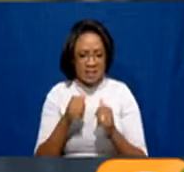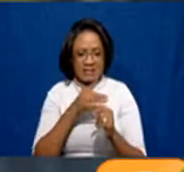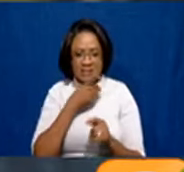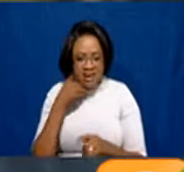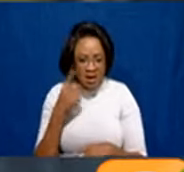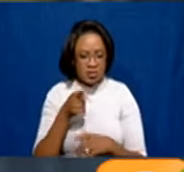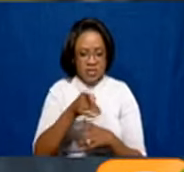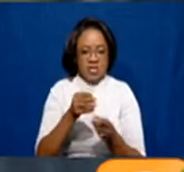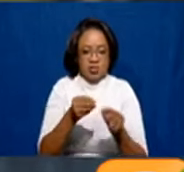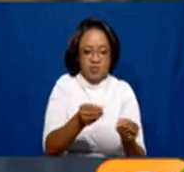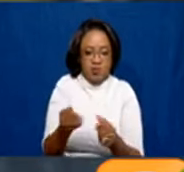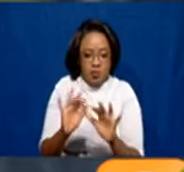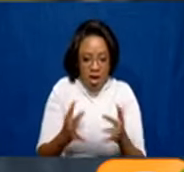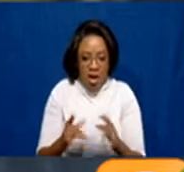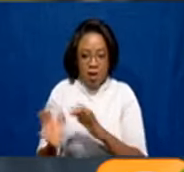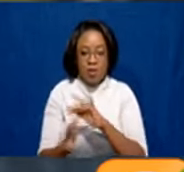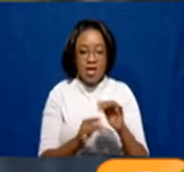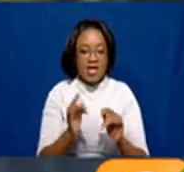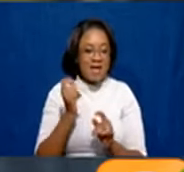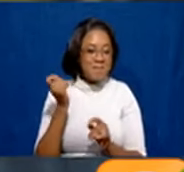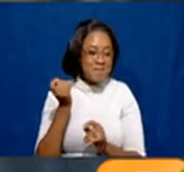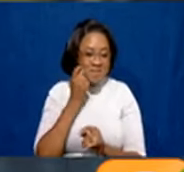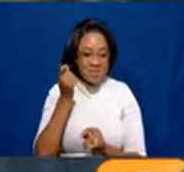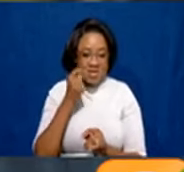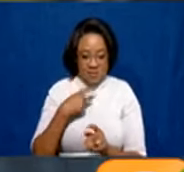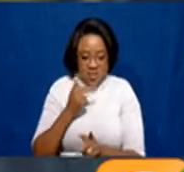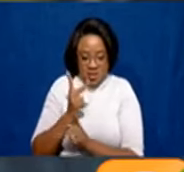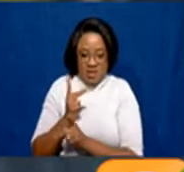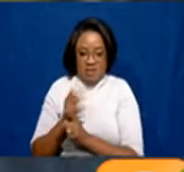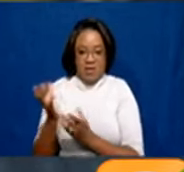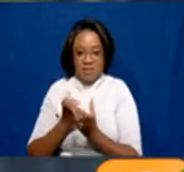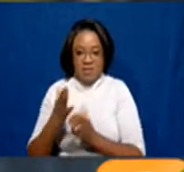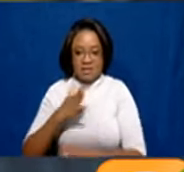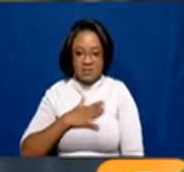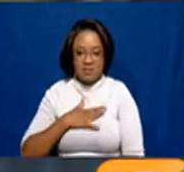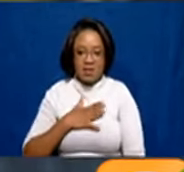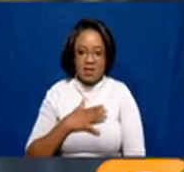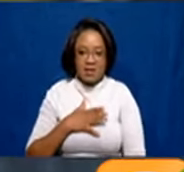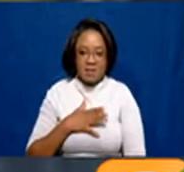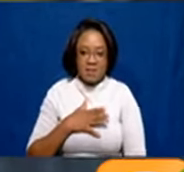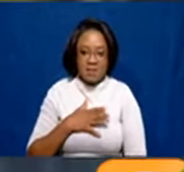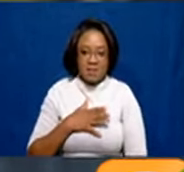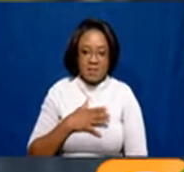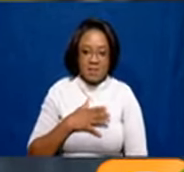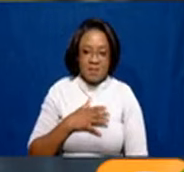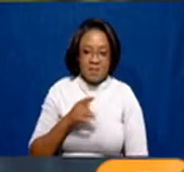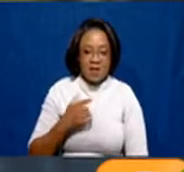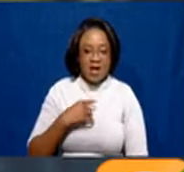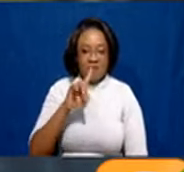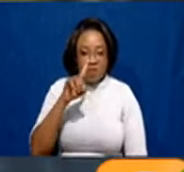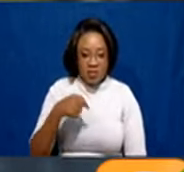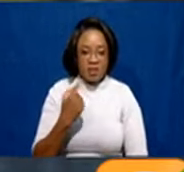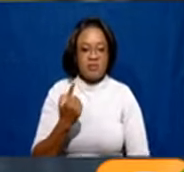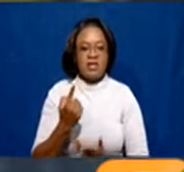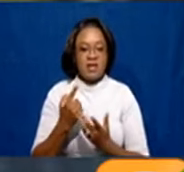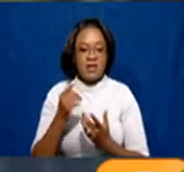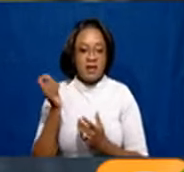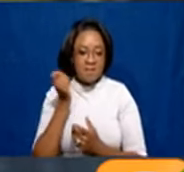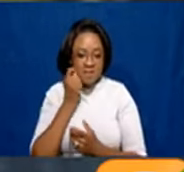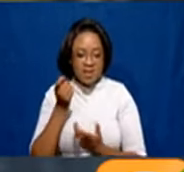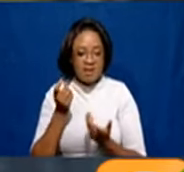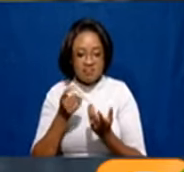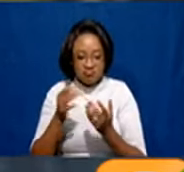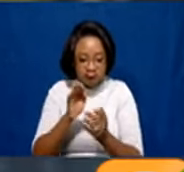beekeeping, which I personally take as an initiative. I'm a beekeeper by business. I run a beekeeping business. I have about 1,000 beehives in different counties in